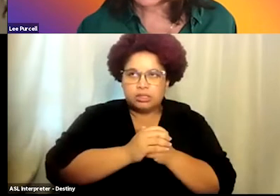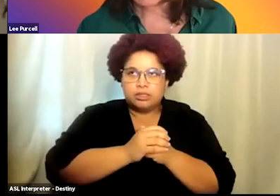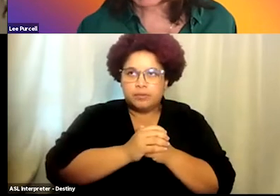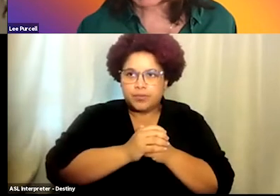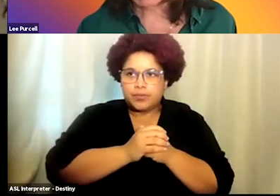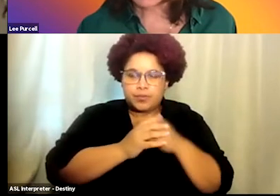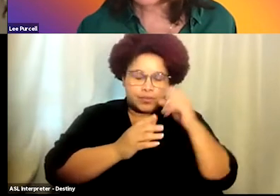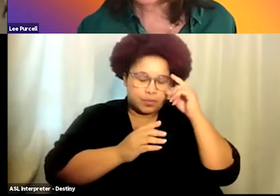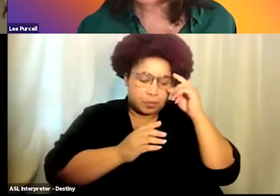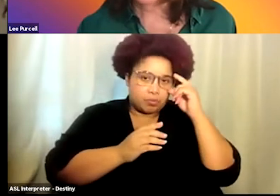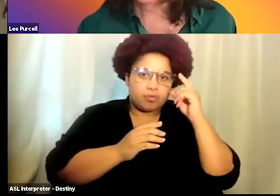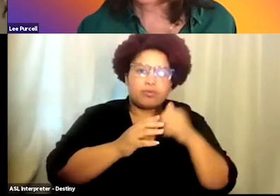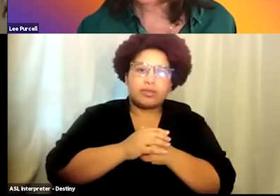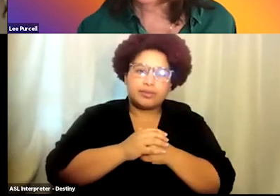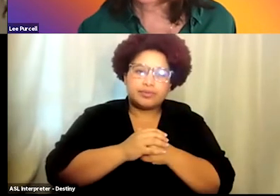been to